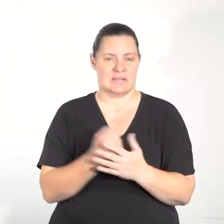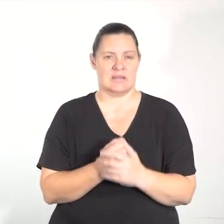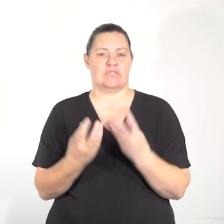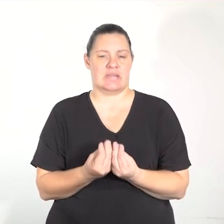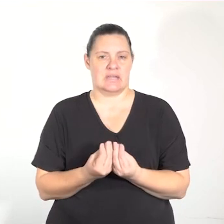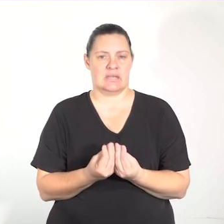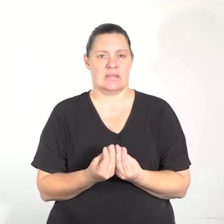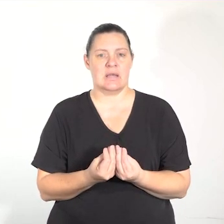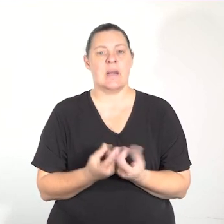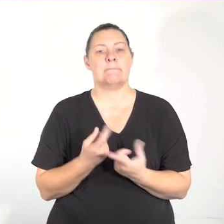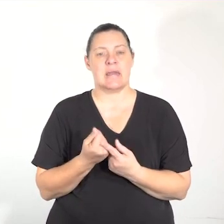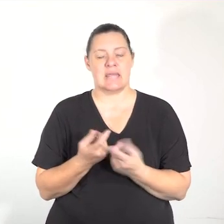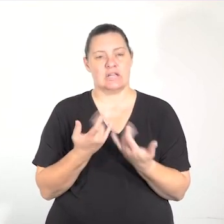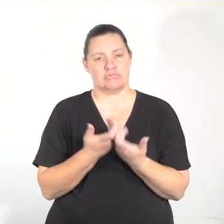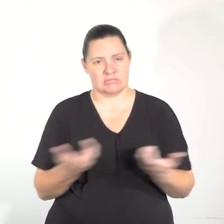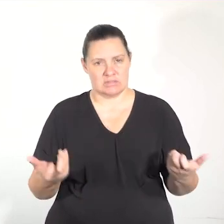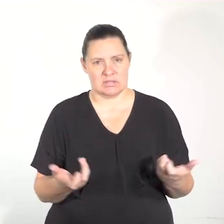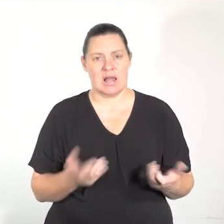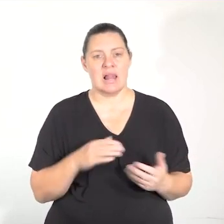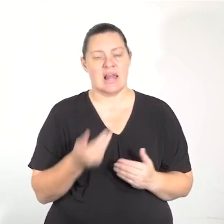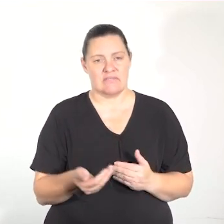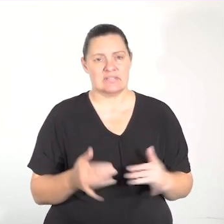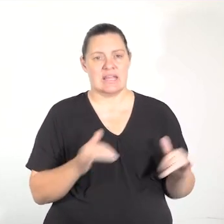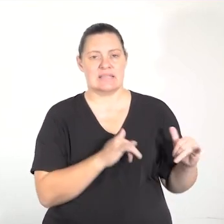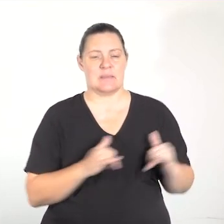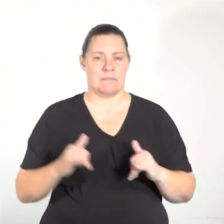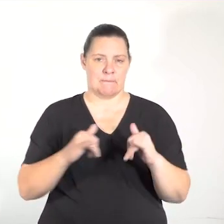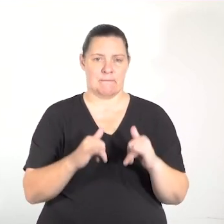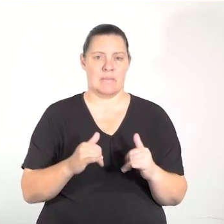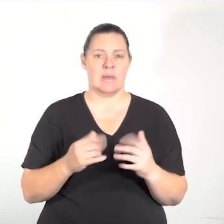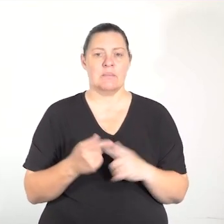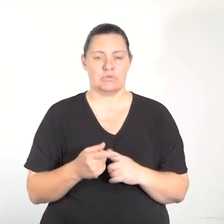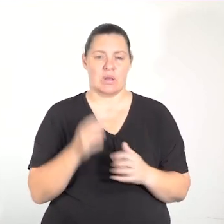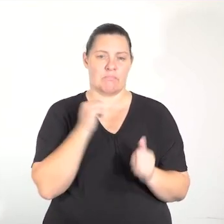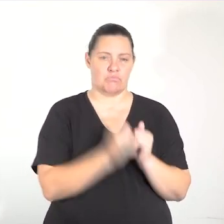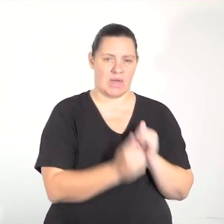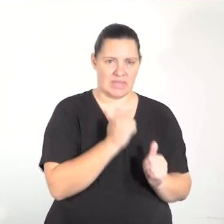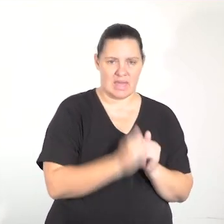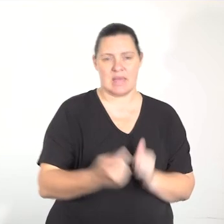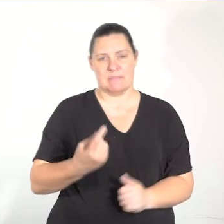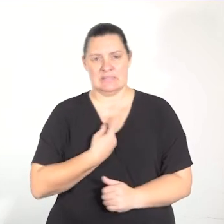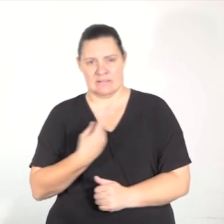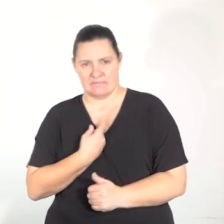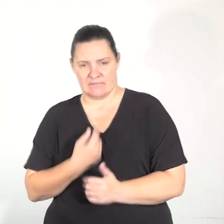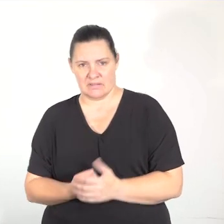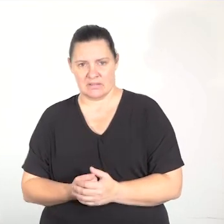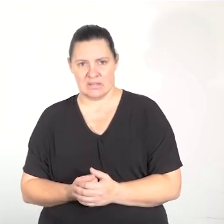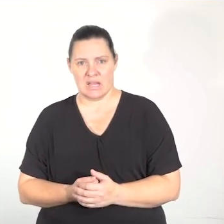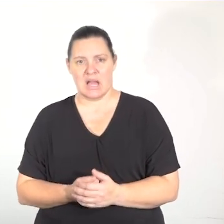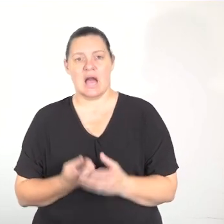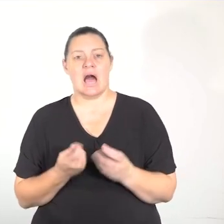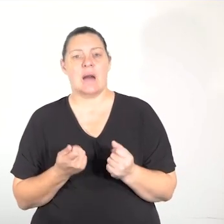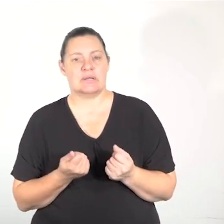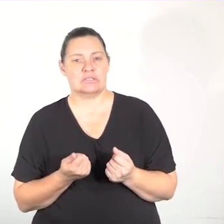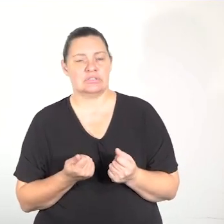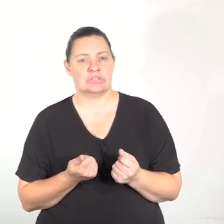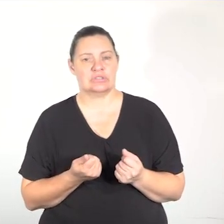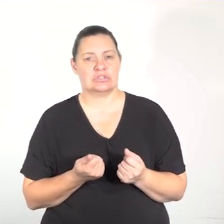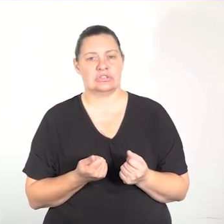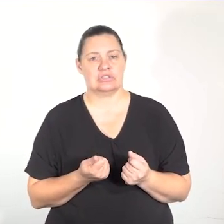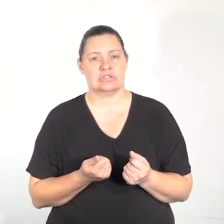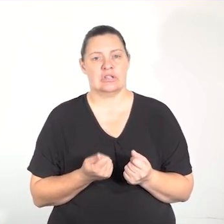by 4. But because 4 is not a prime number, we need to break it down. That's 2 multiplied by